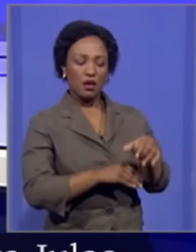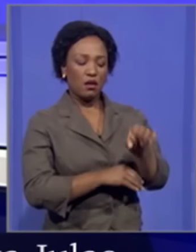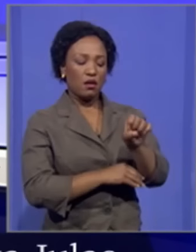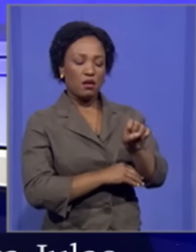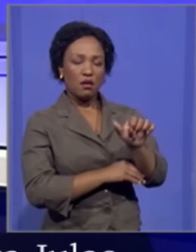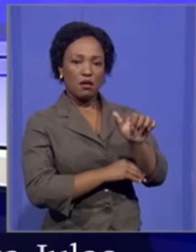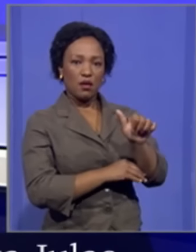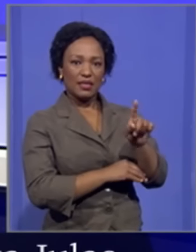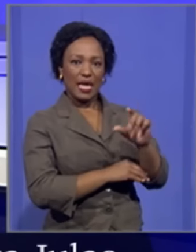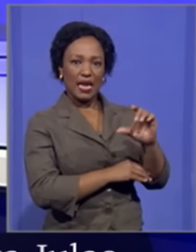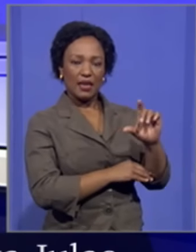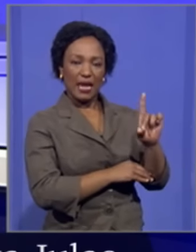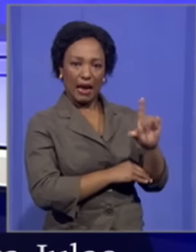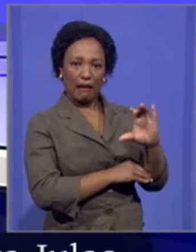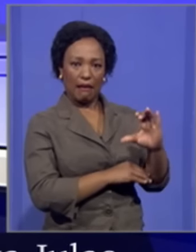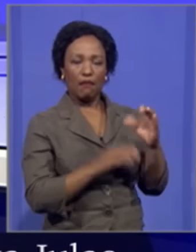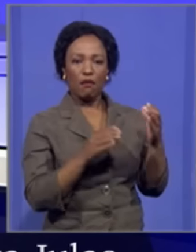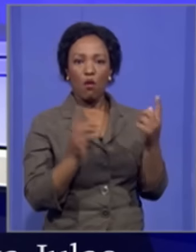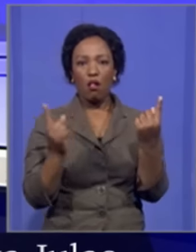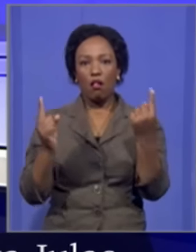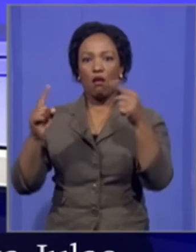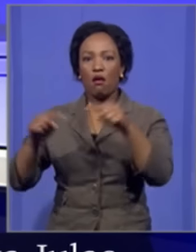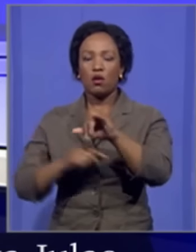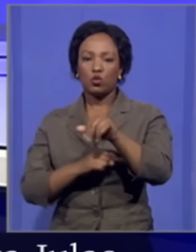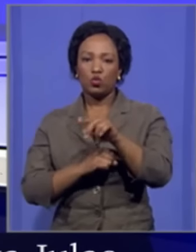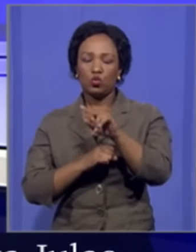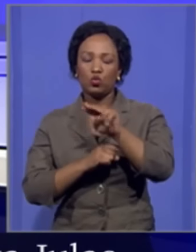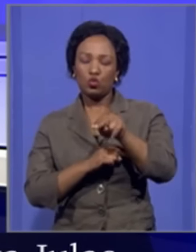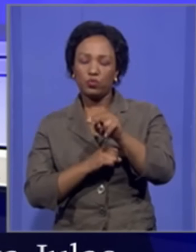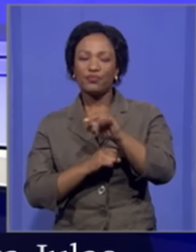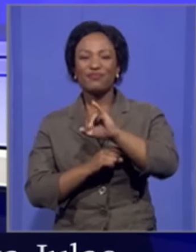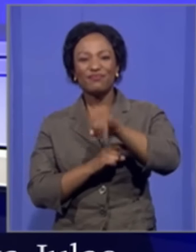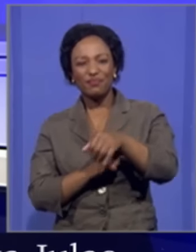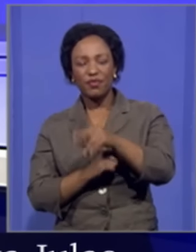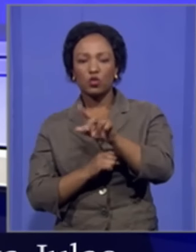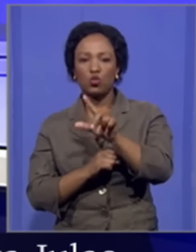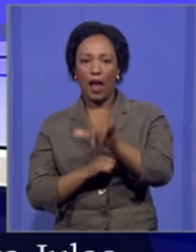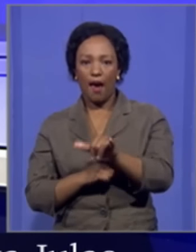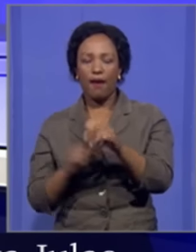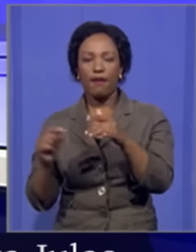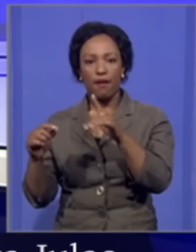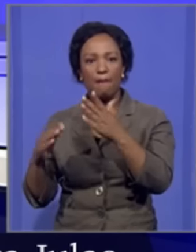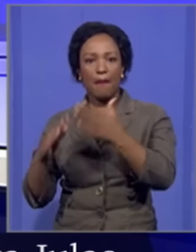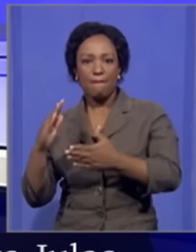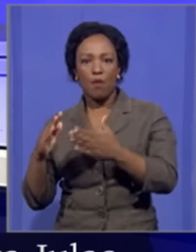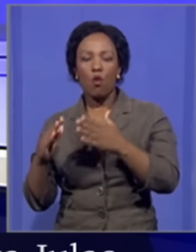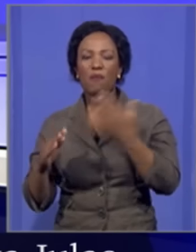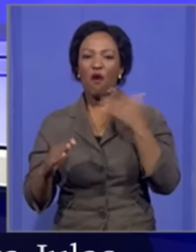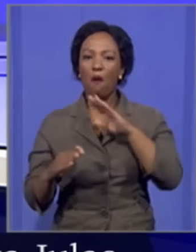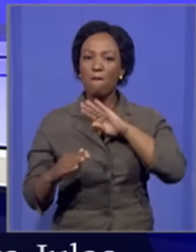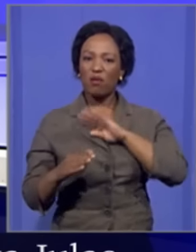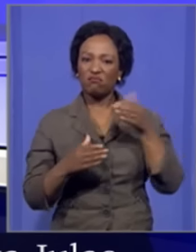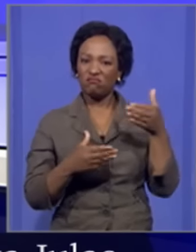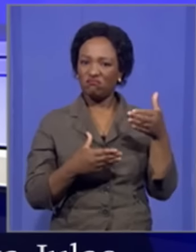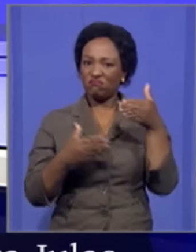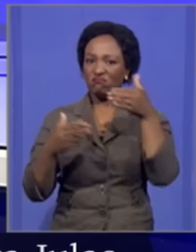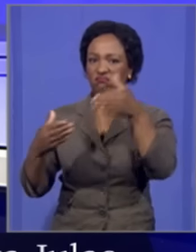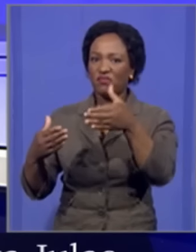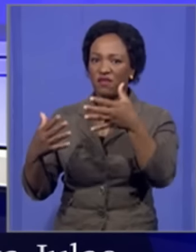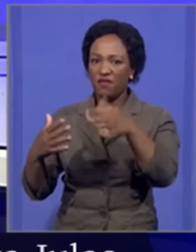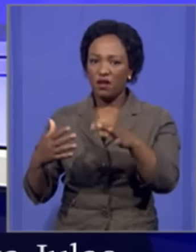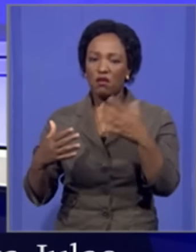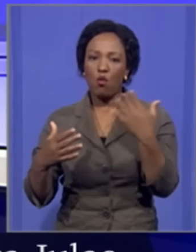o fihla mafelelong ka kgwedi ya Julai. Modise o re ba gare ka lesolo la mahlakanelwa le mabotho a mangwe a sešole go tšwa dinageng tše seswai tšeo di